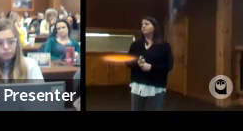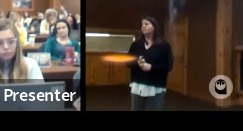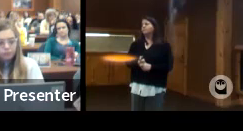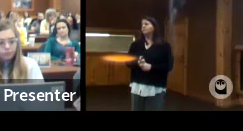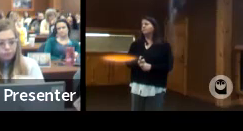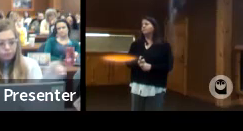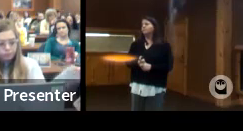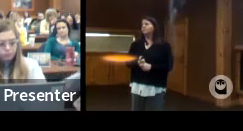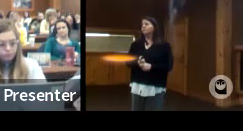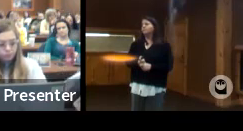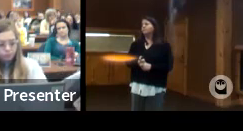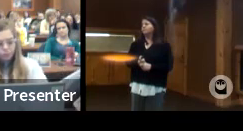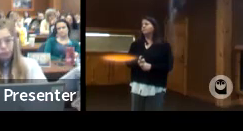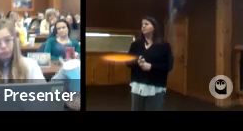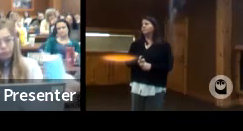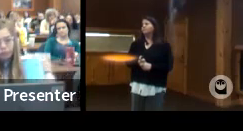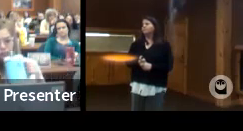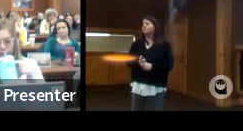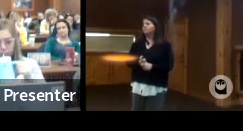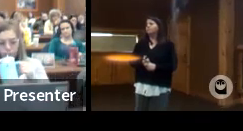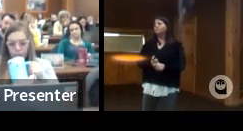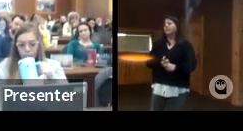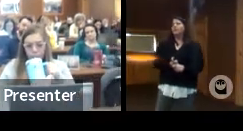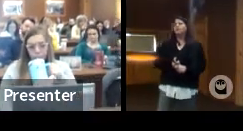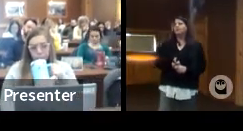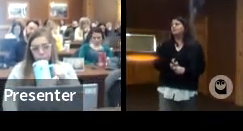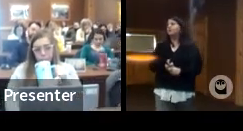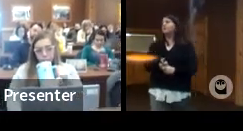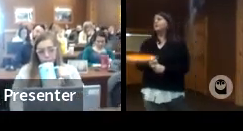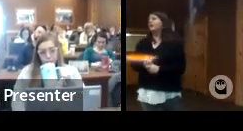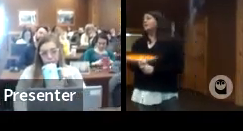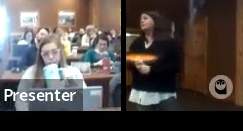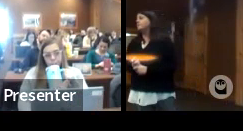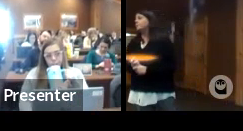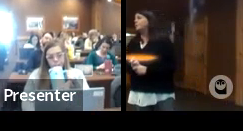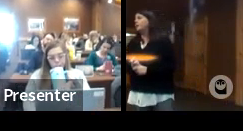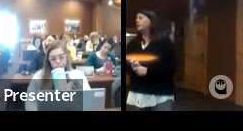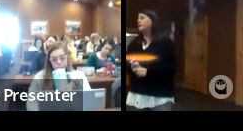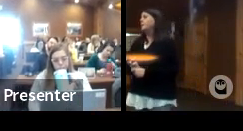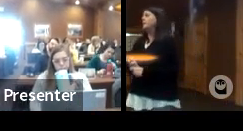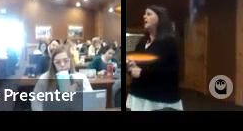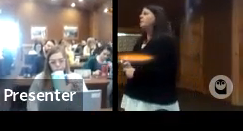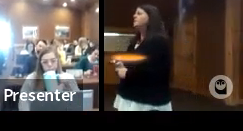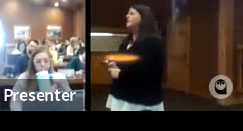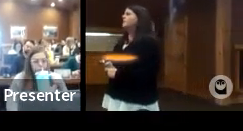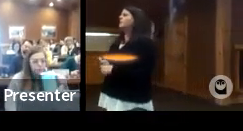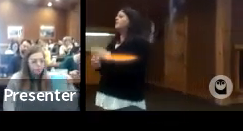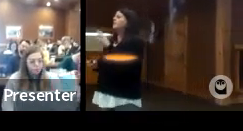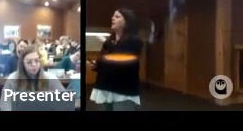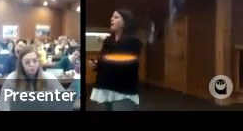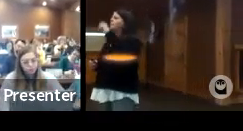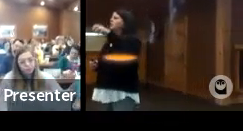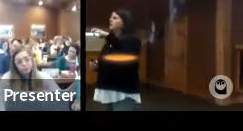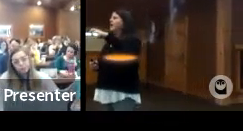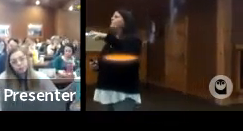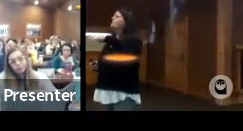with having that person as a hybrid back and an expert witness? It's going to depend on the case, number one. But I would say if you